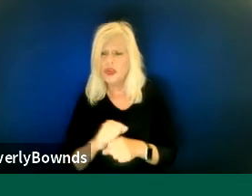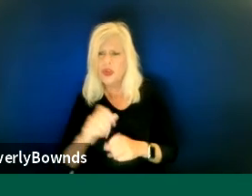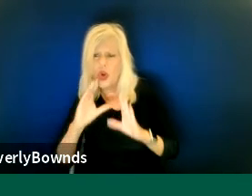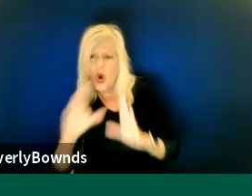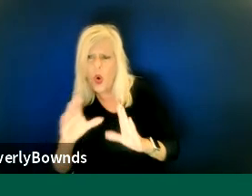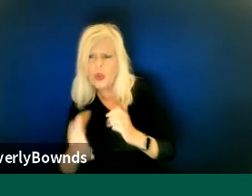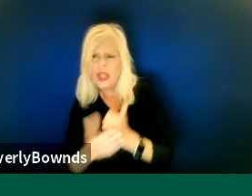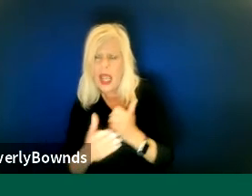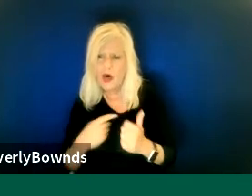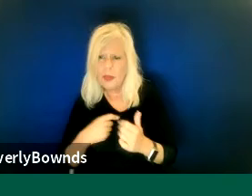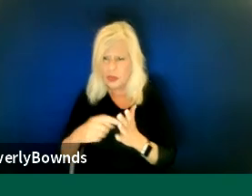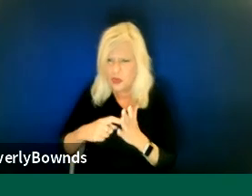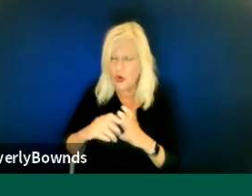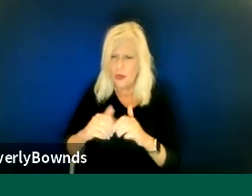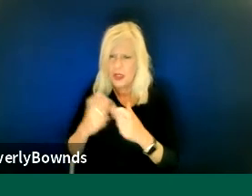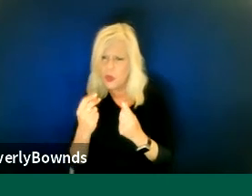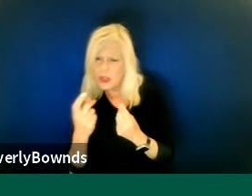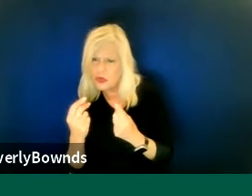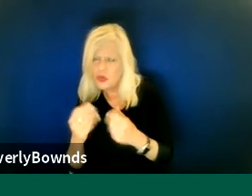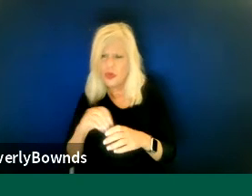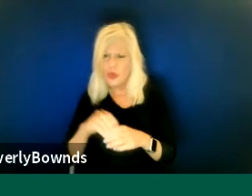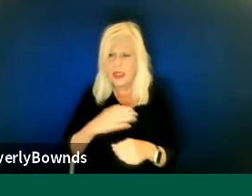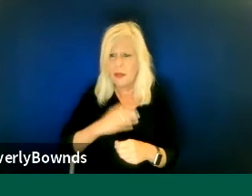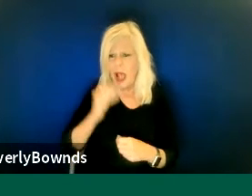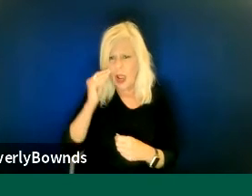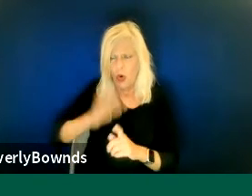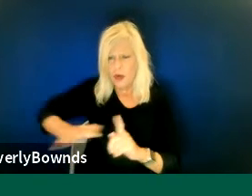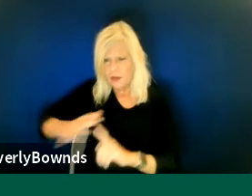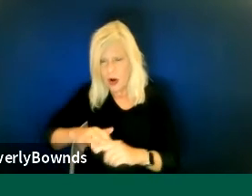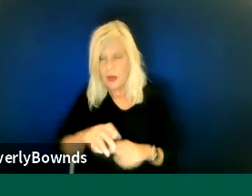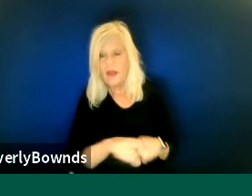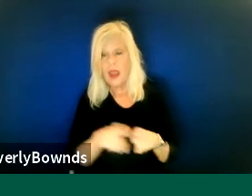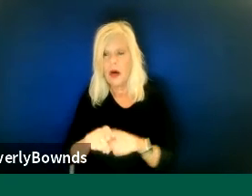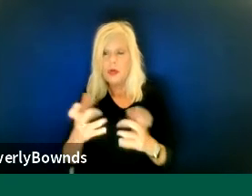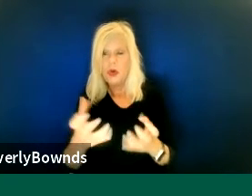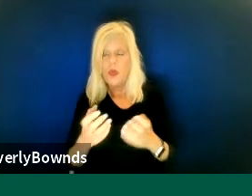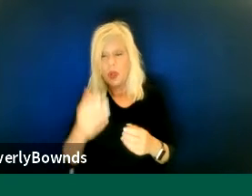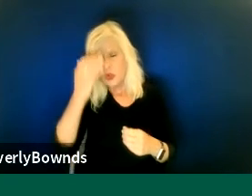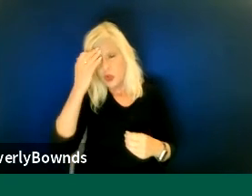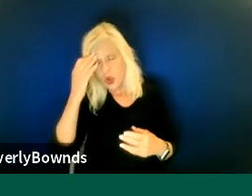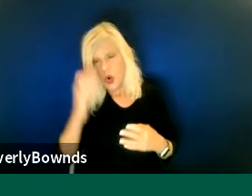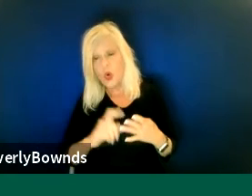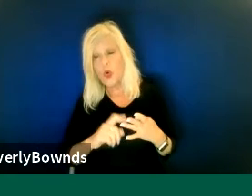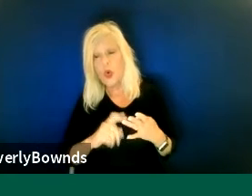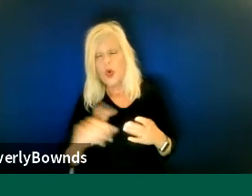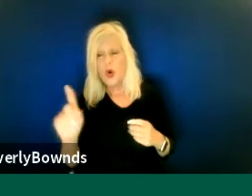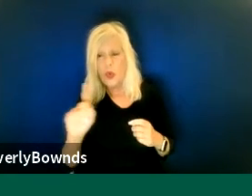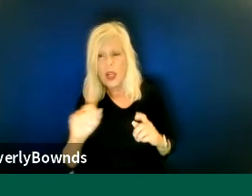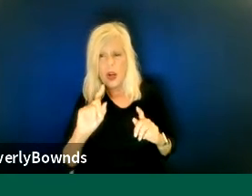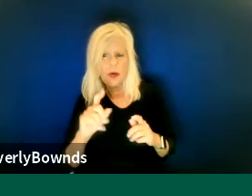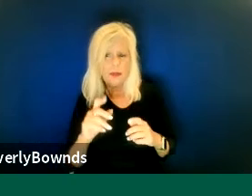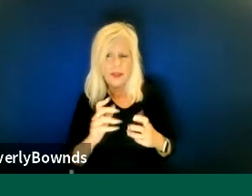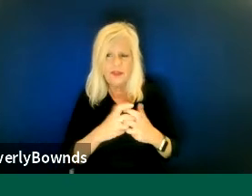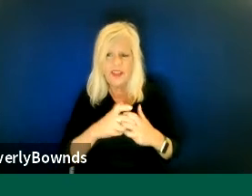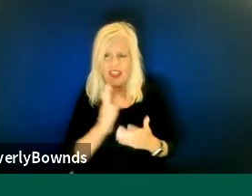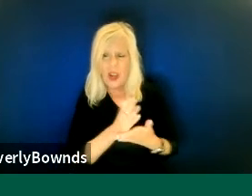like what I can do in an own home environment? And they also want to find out place that will suit their budget, and